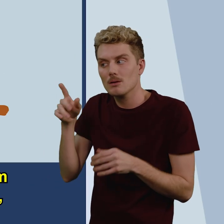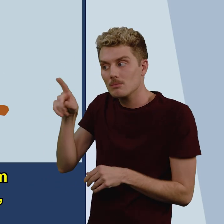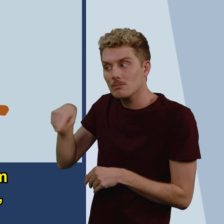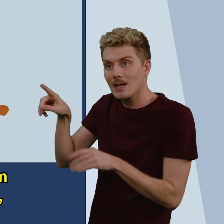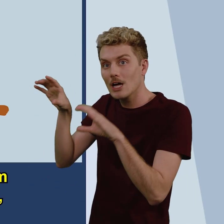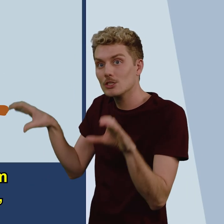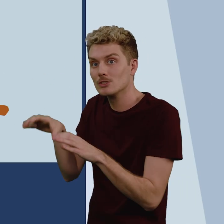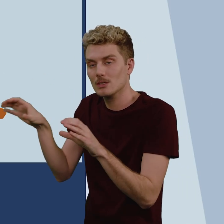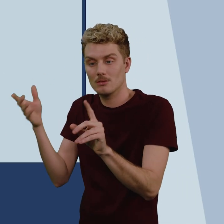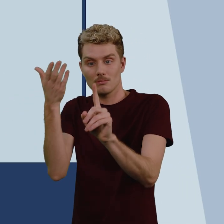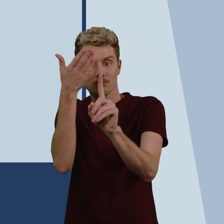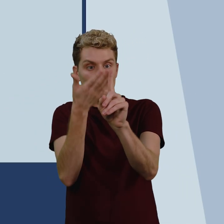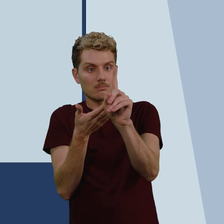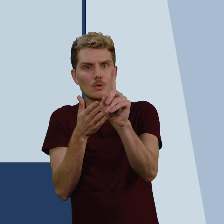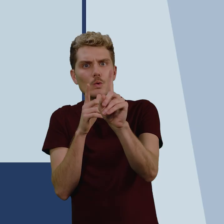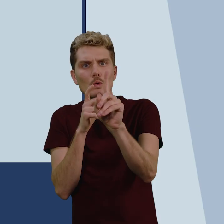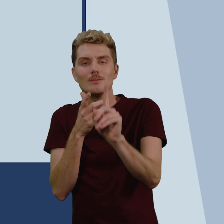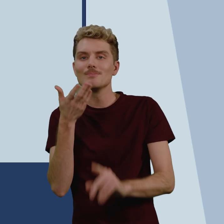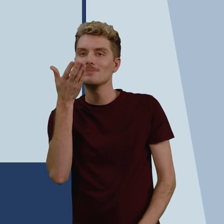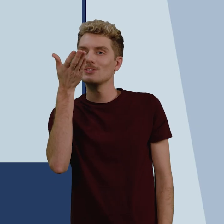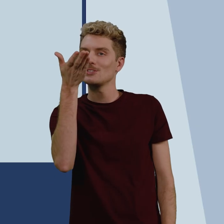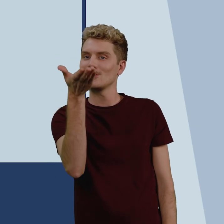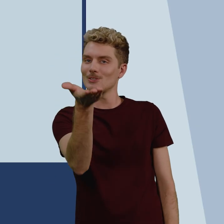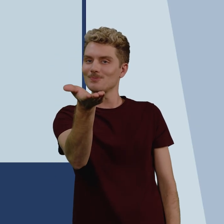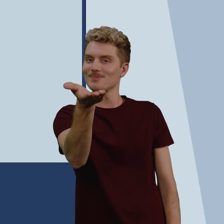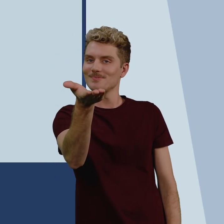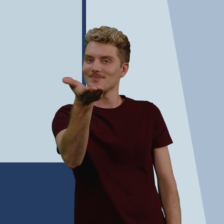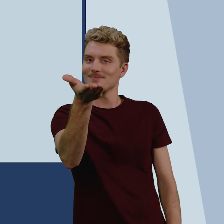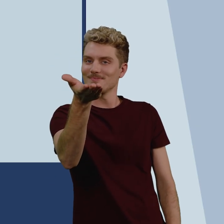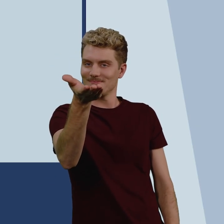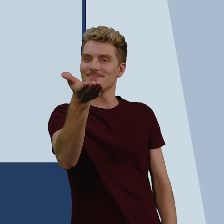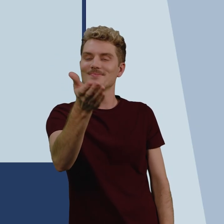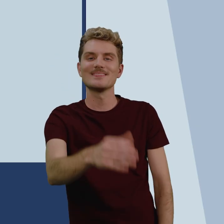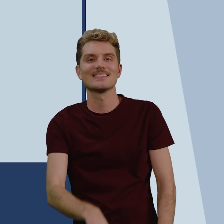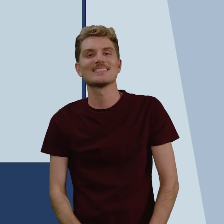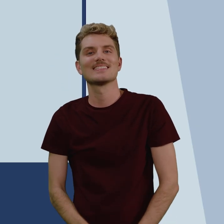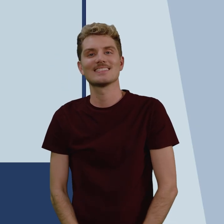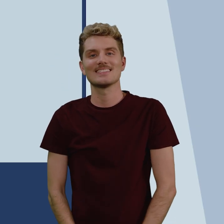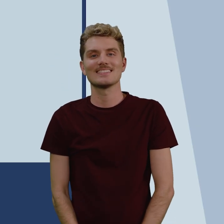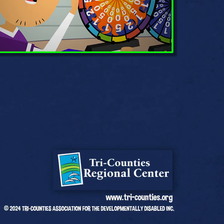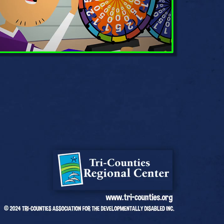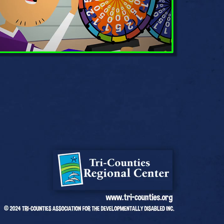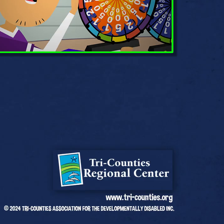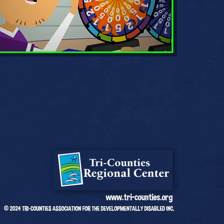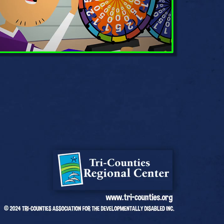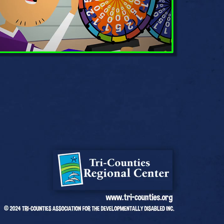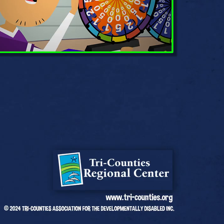person-centered in all they do. And that person in the center is you.